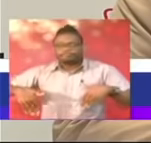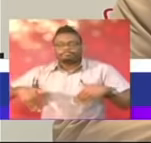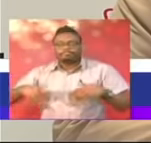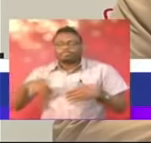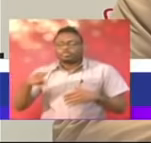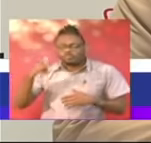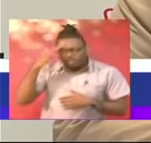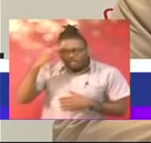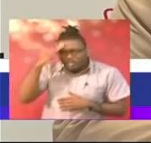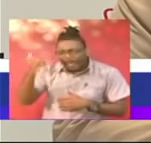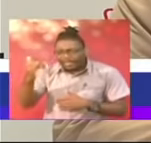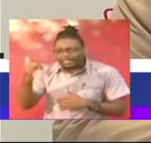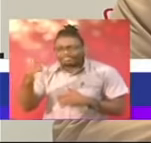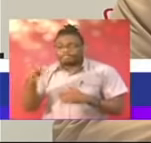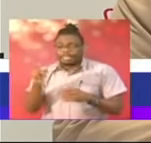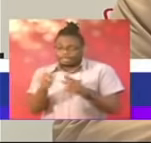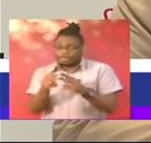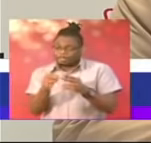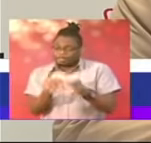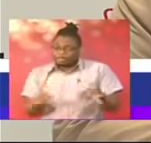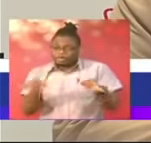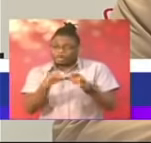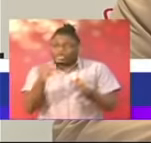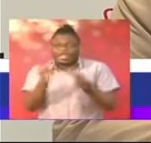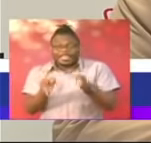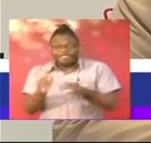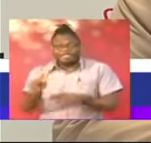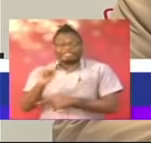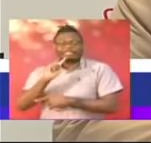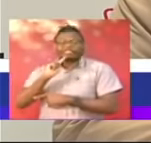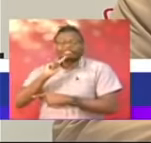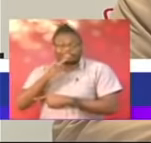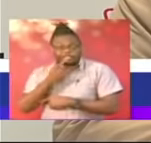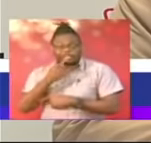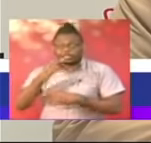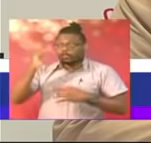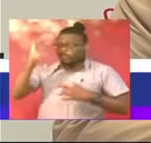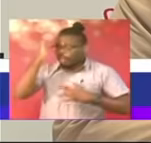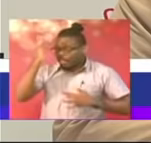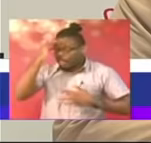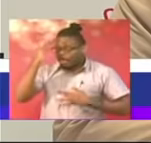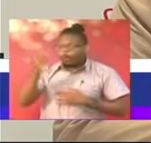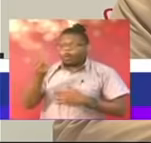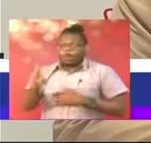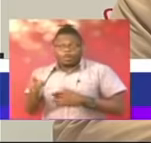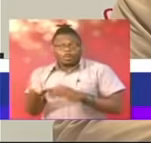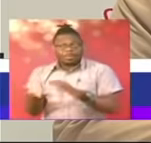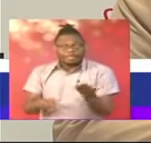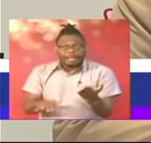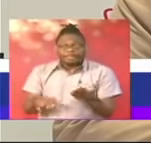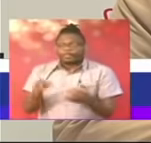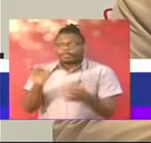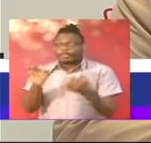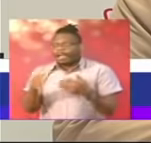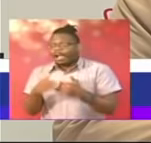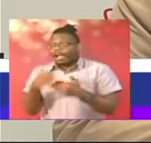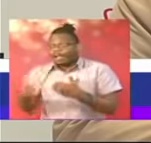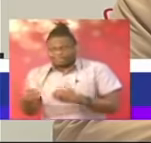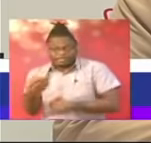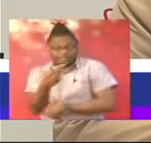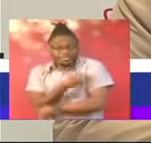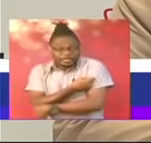whether or not serious illness and death is occurring in those cases. We will note, and you see in other countries,